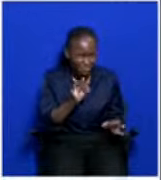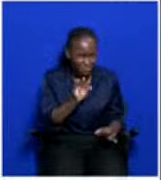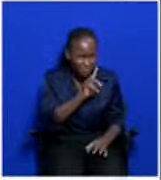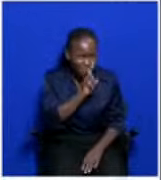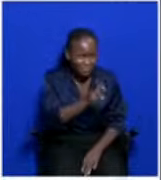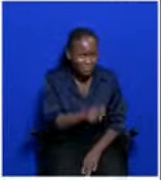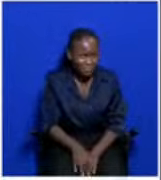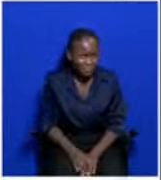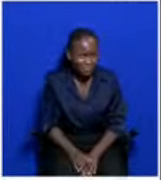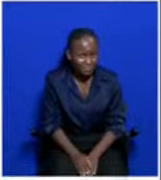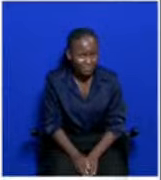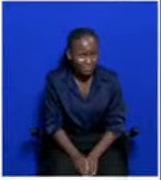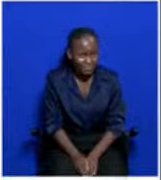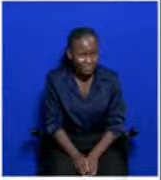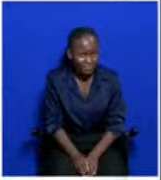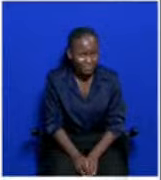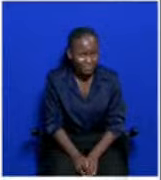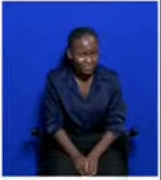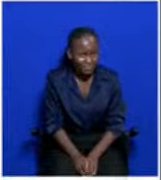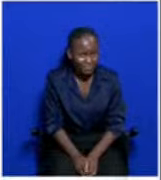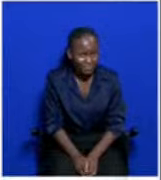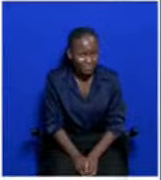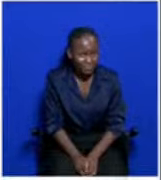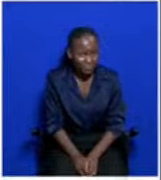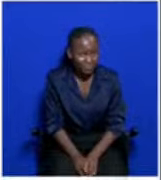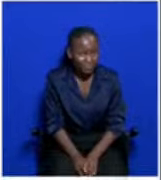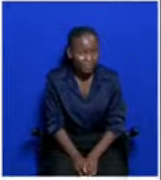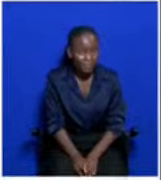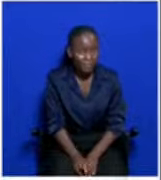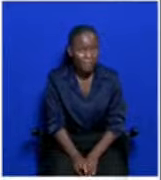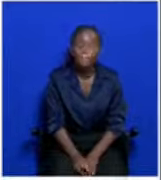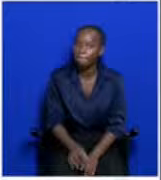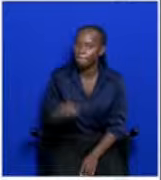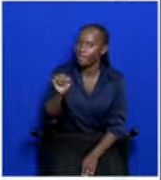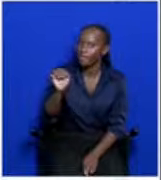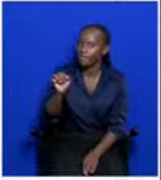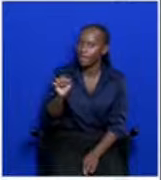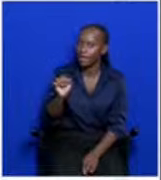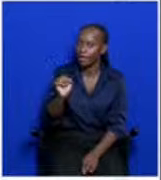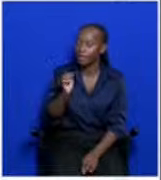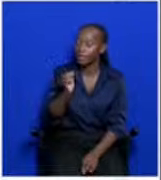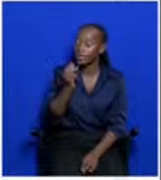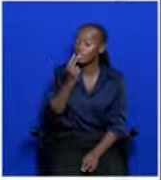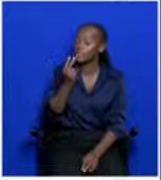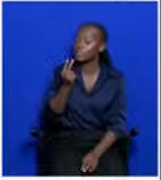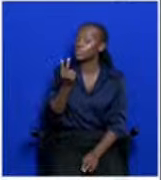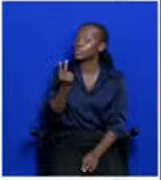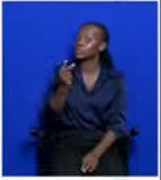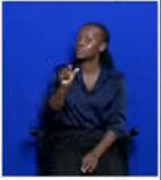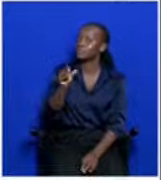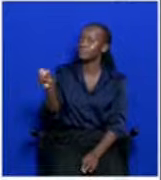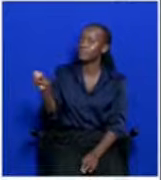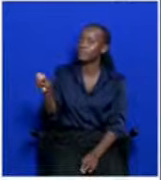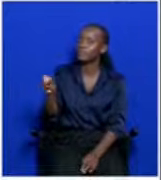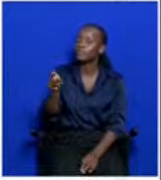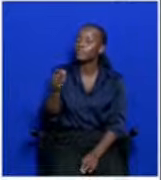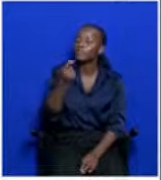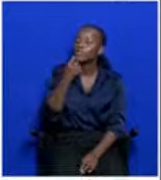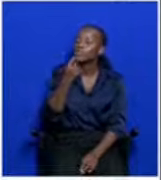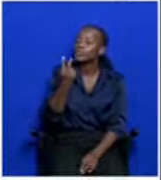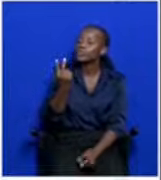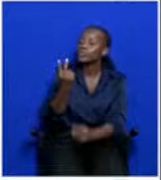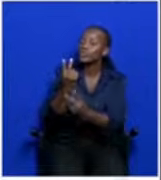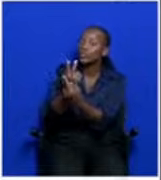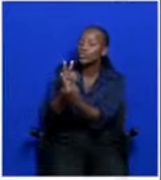see? Yeah, I can see two. Okay, now, of the two, please identify the one that